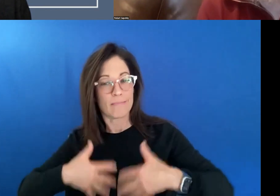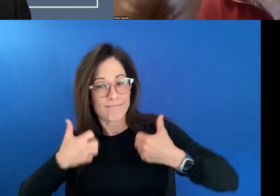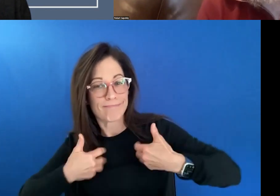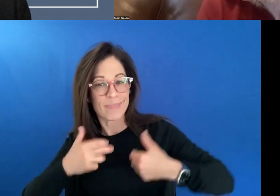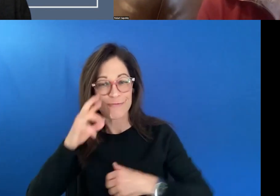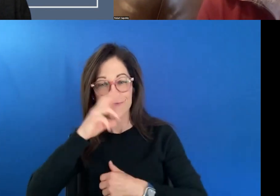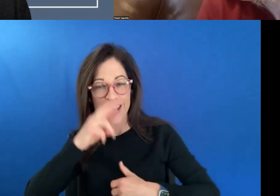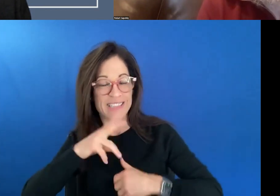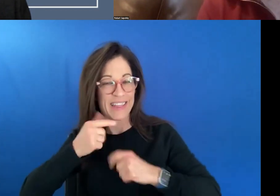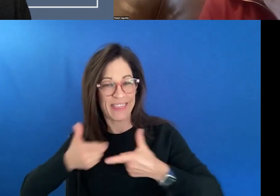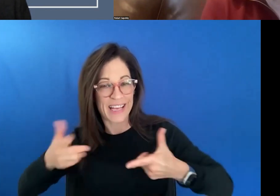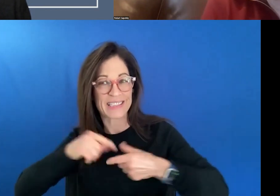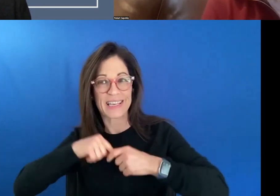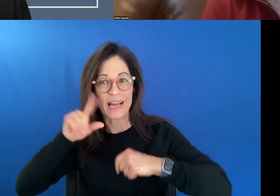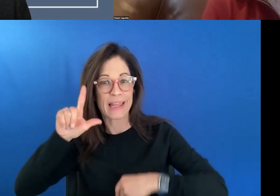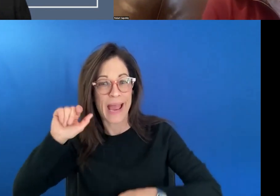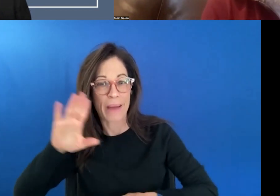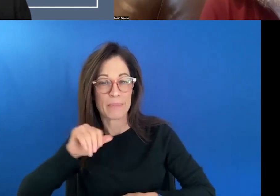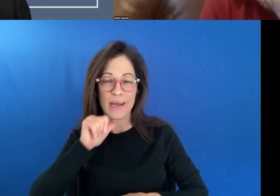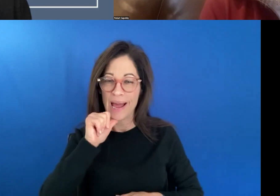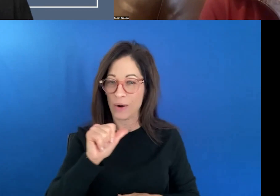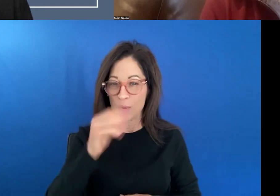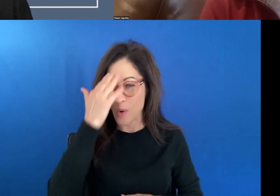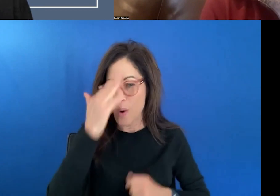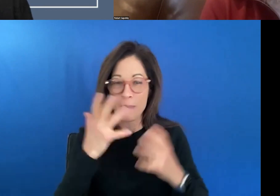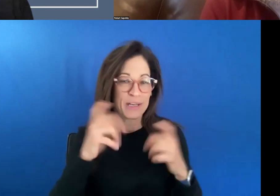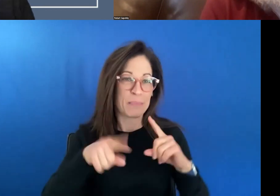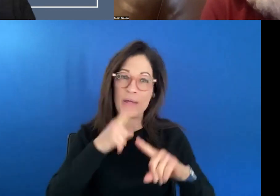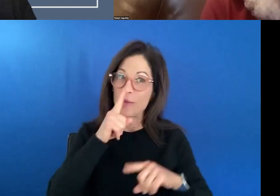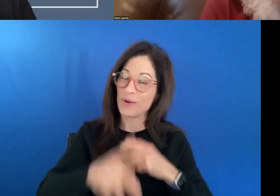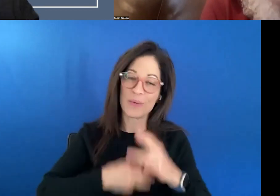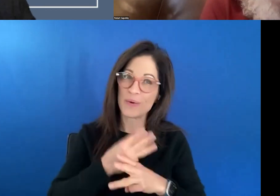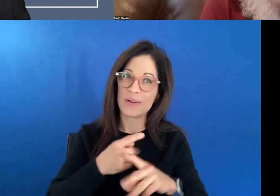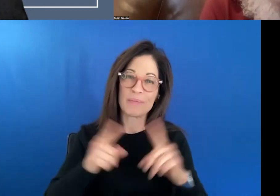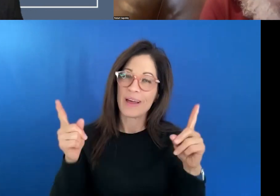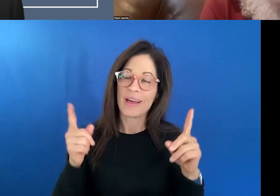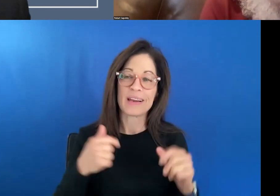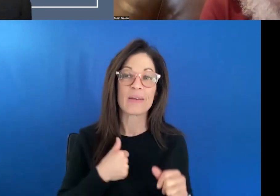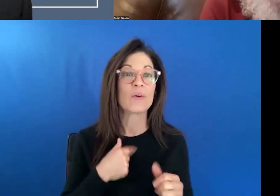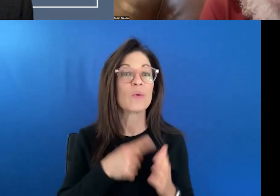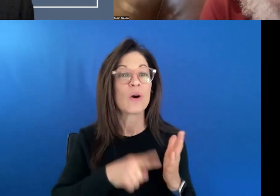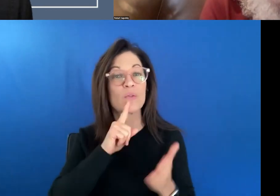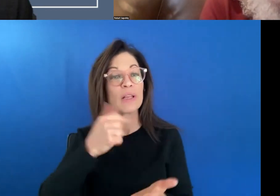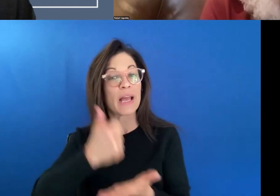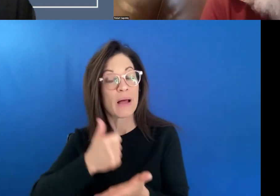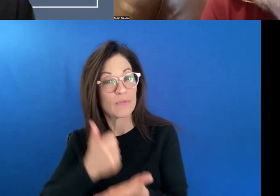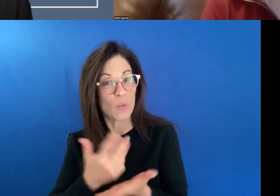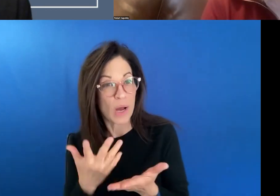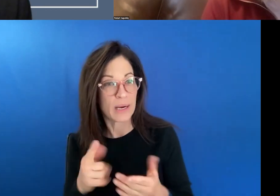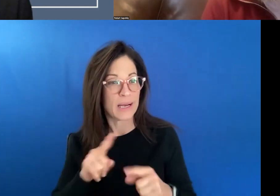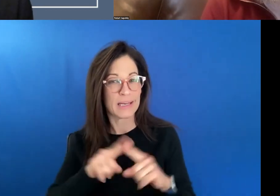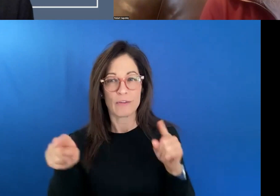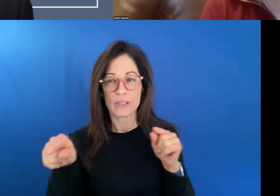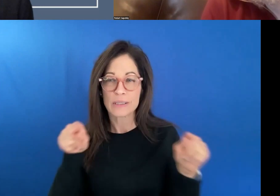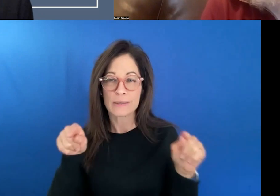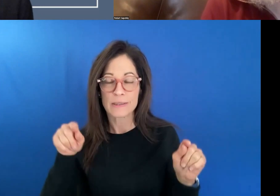dishes. So, like, I know nothing about the real world. But I find very useful sort of a dichotomy, a view